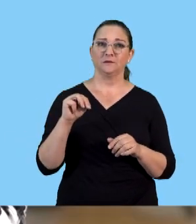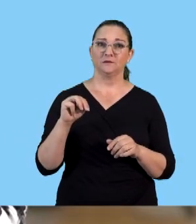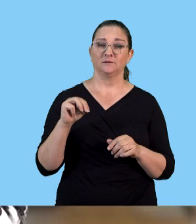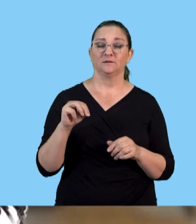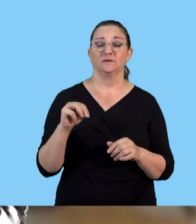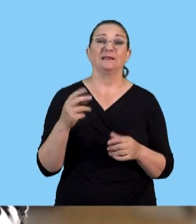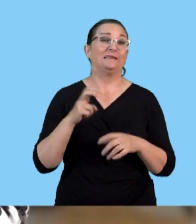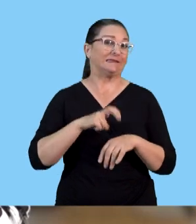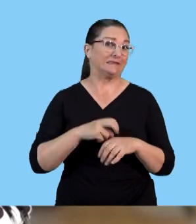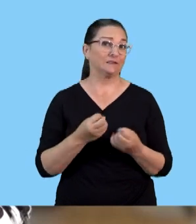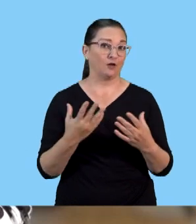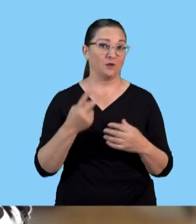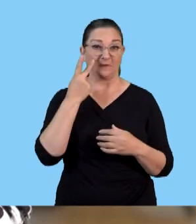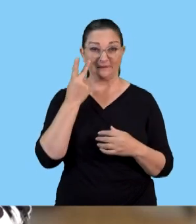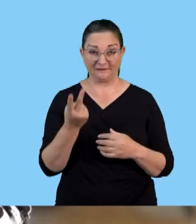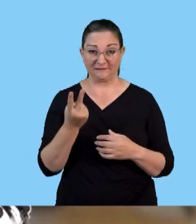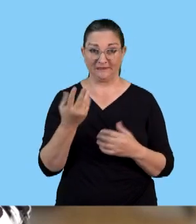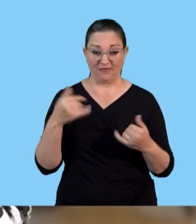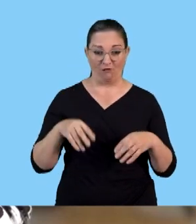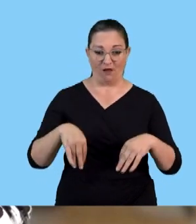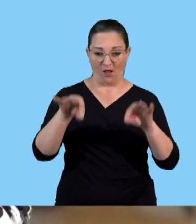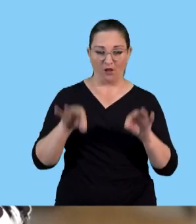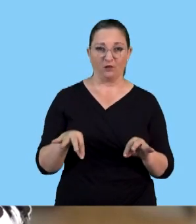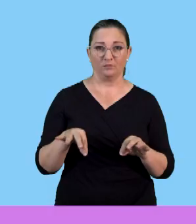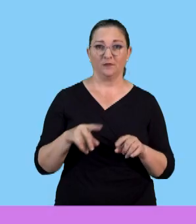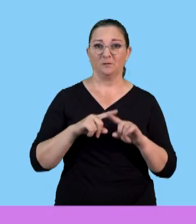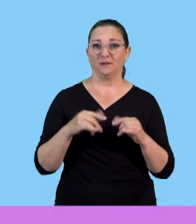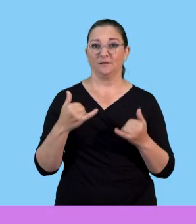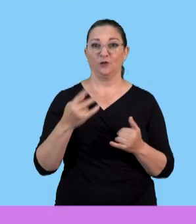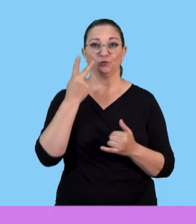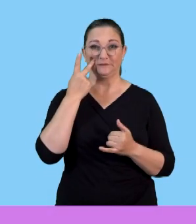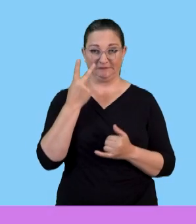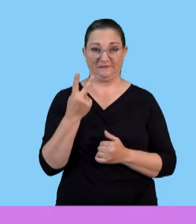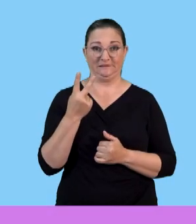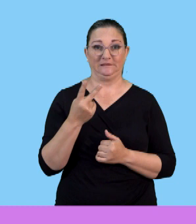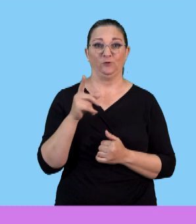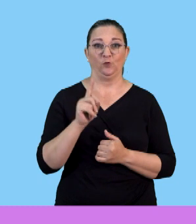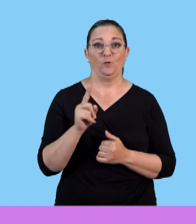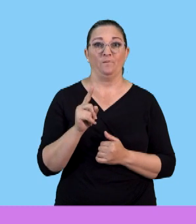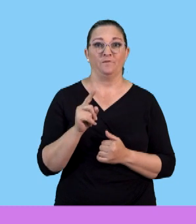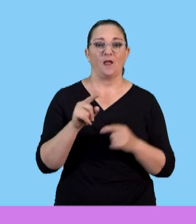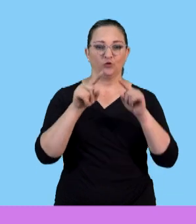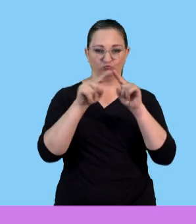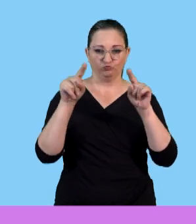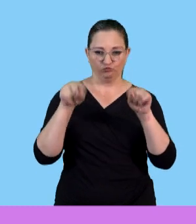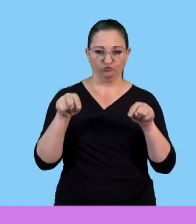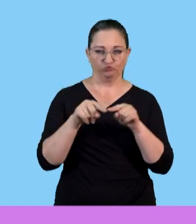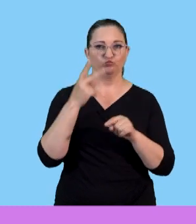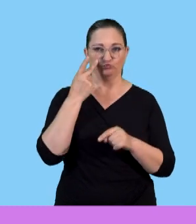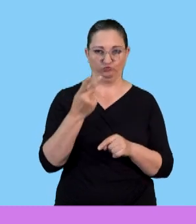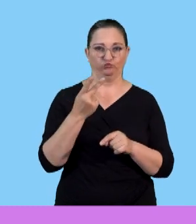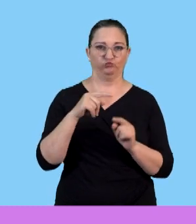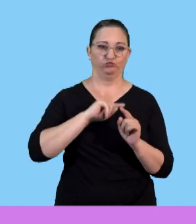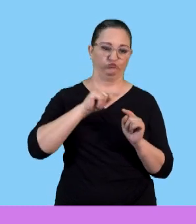quickly look at the picture of the carpet. First, we can see it is a square.